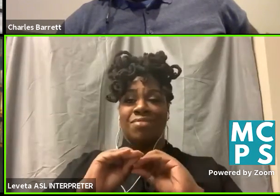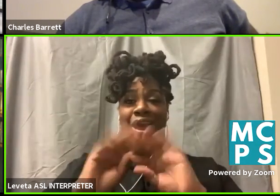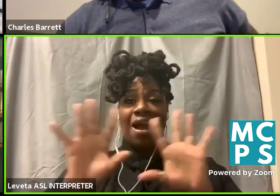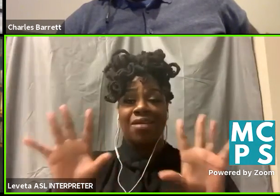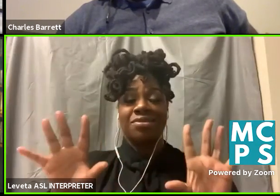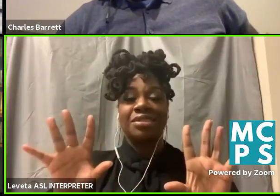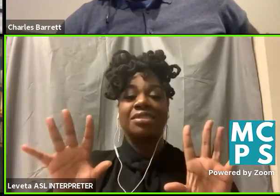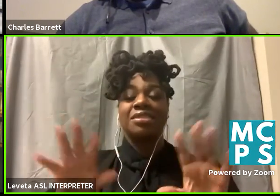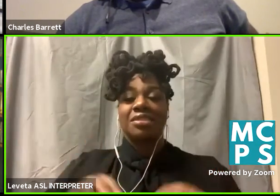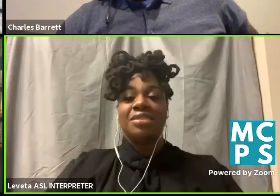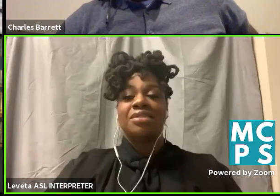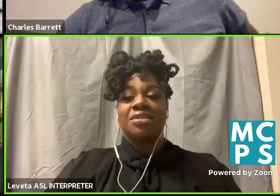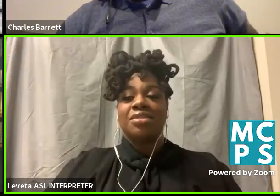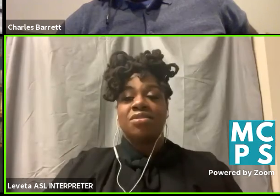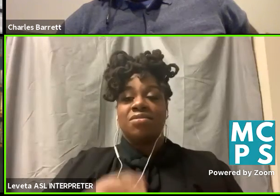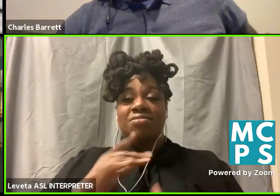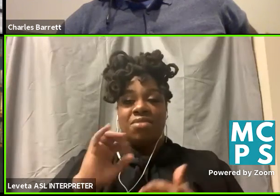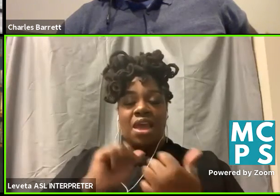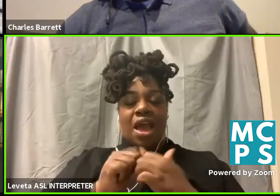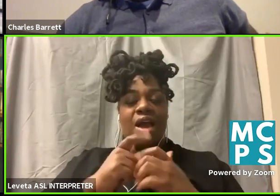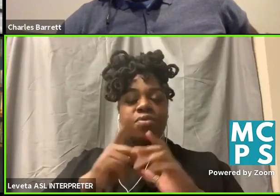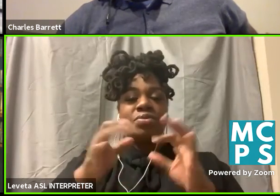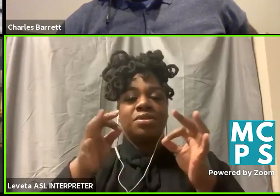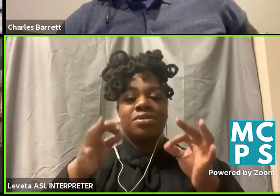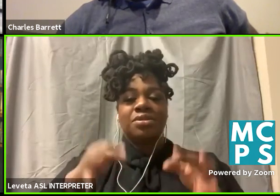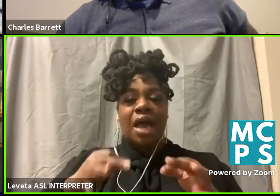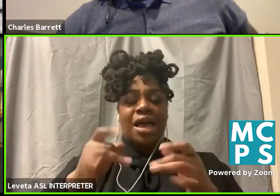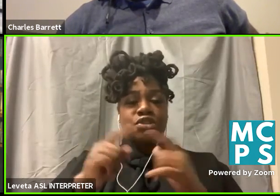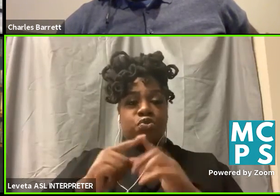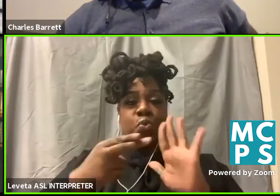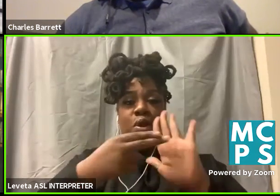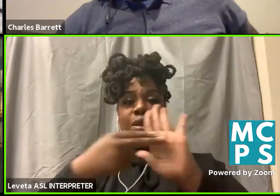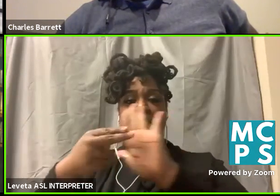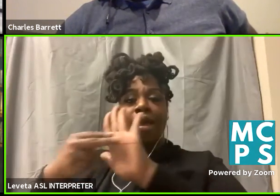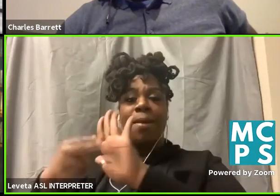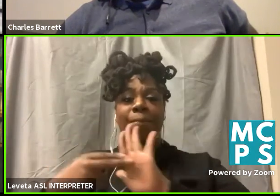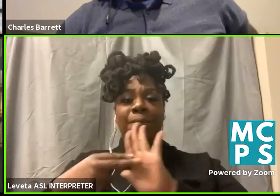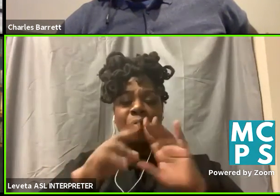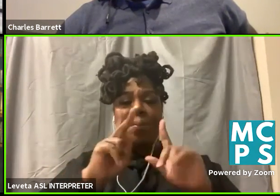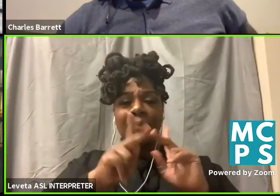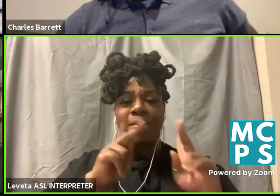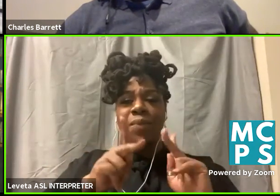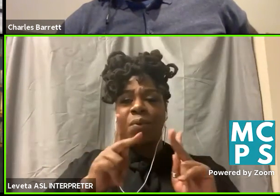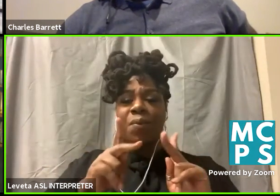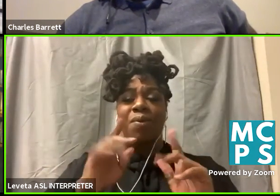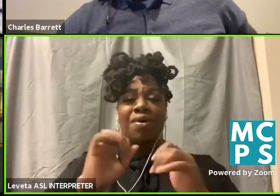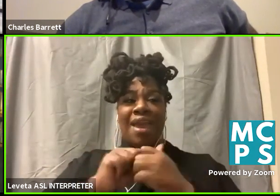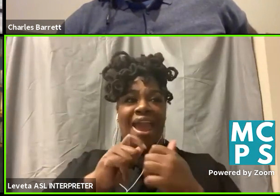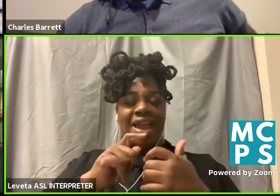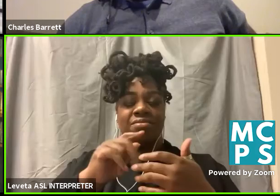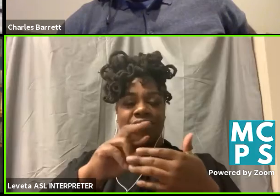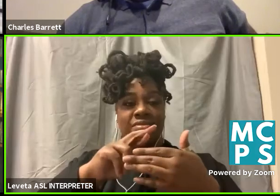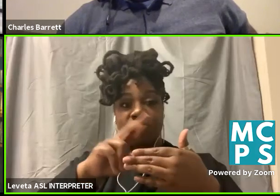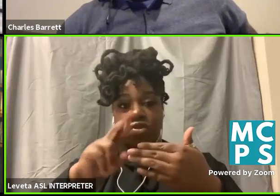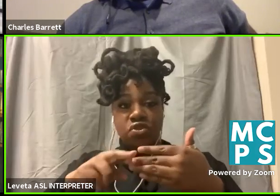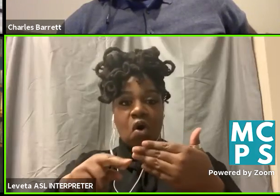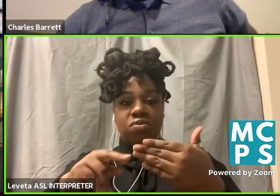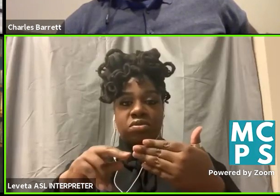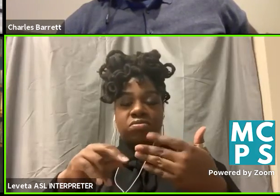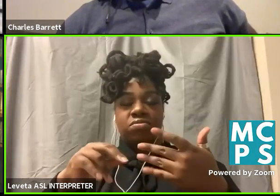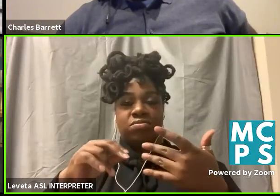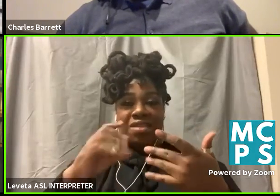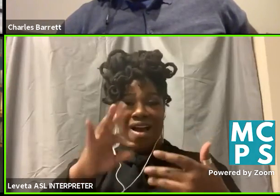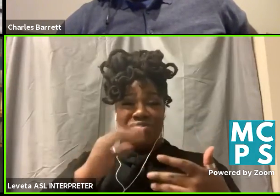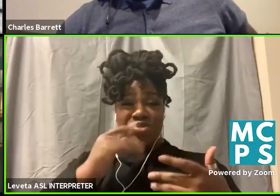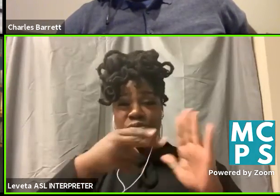utilize, the ways in which we choose to categorize people, and the outcomes that we observe. Right. And thank you for